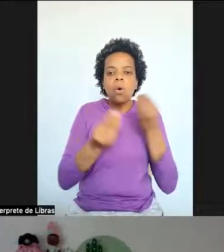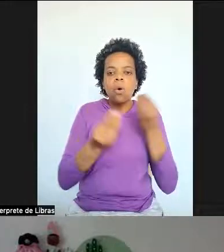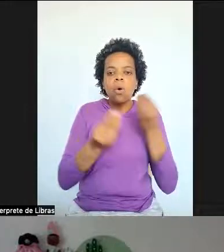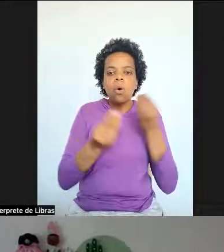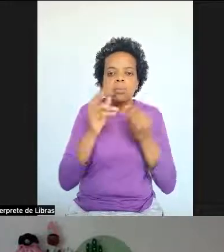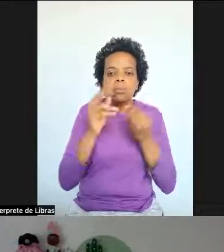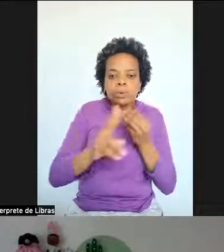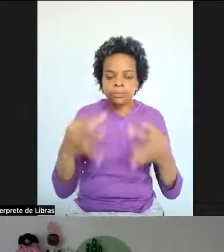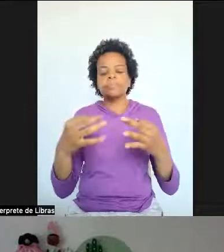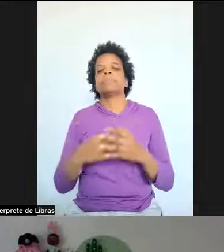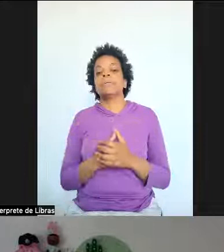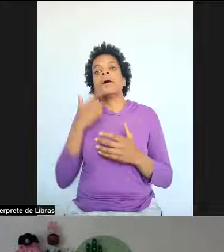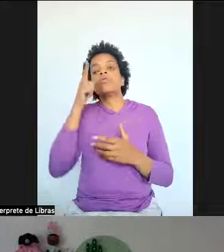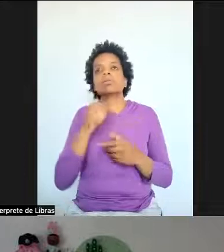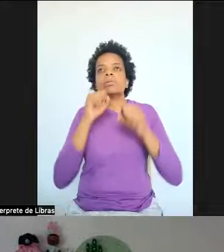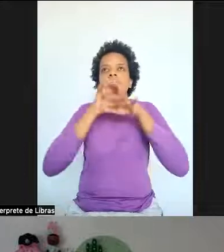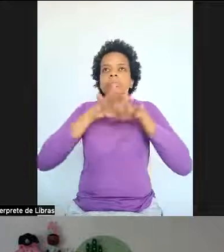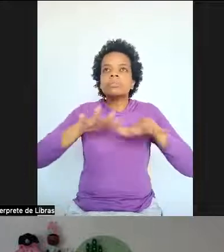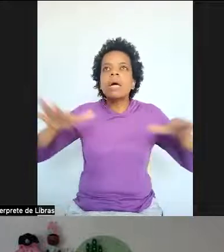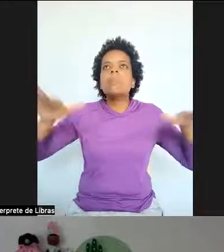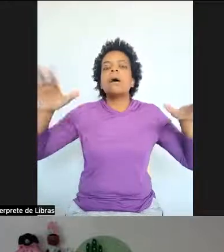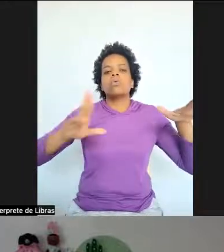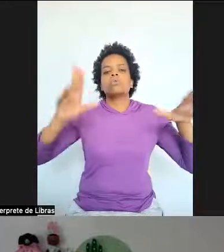such resources in large scale.